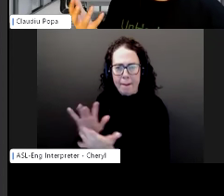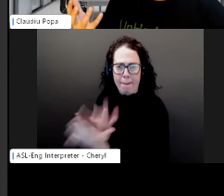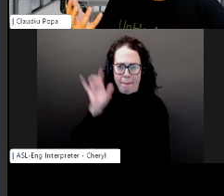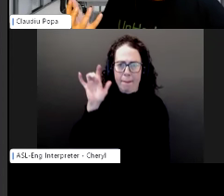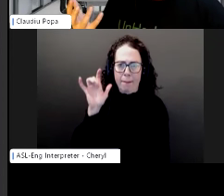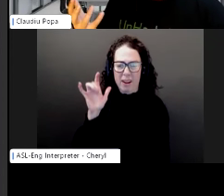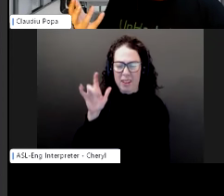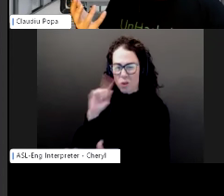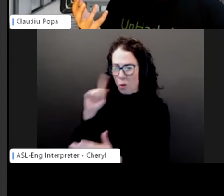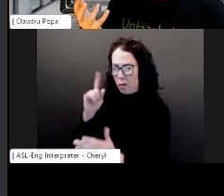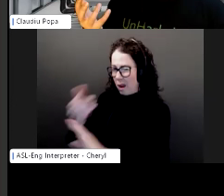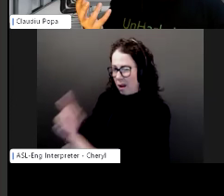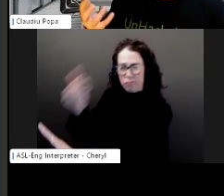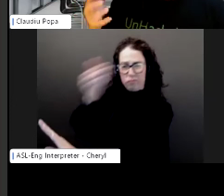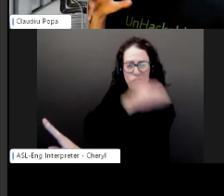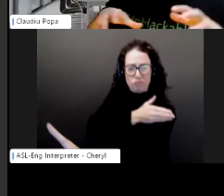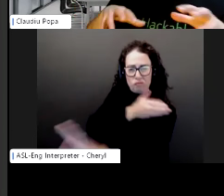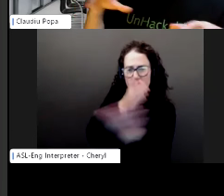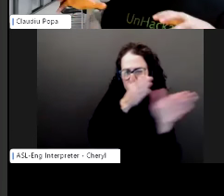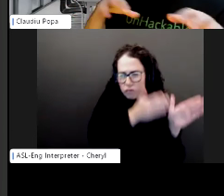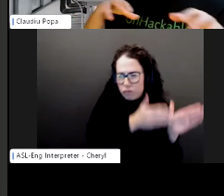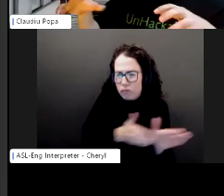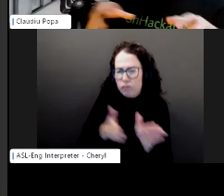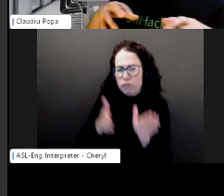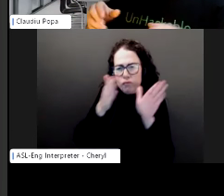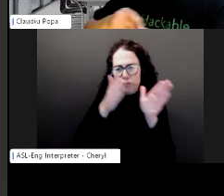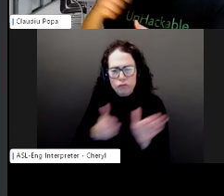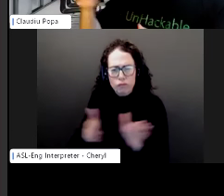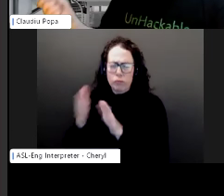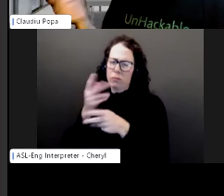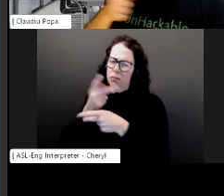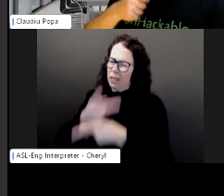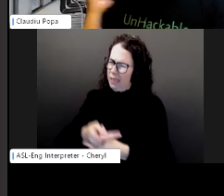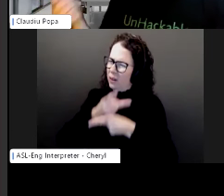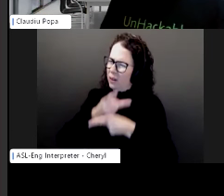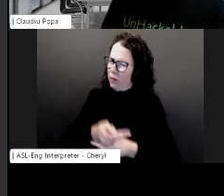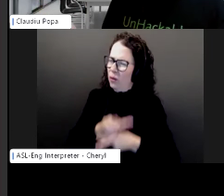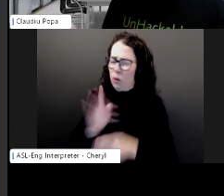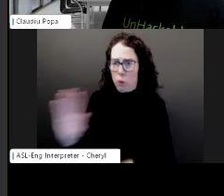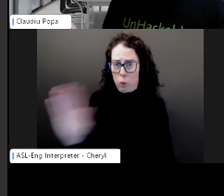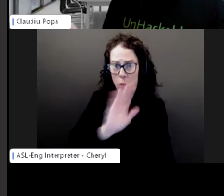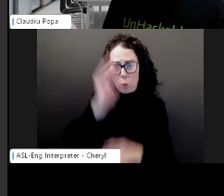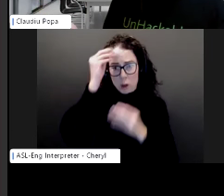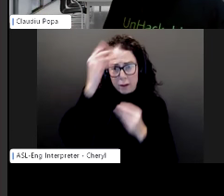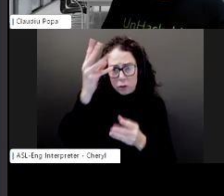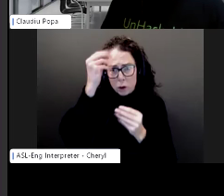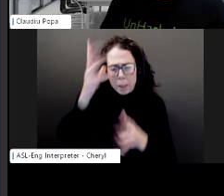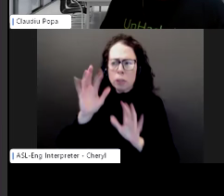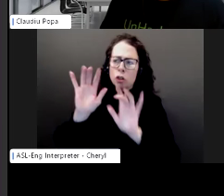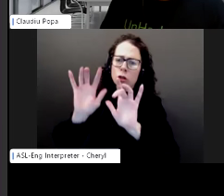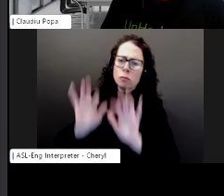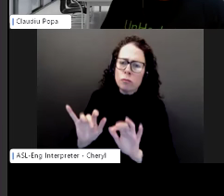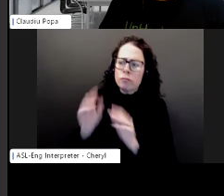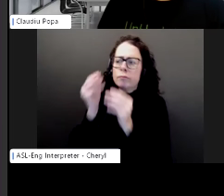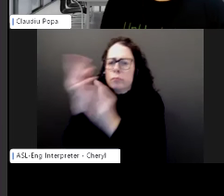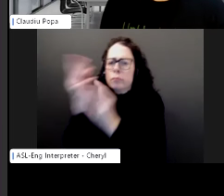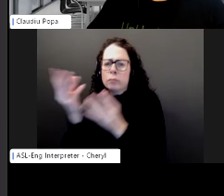want the personal information. So always be careful where you disseminate your personal information.